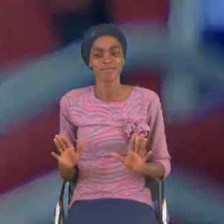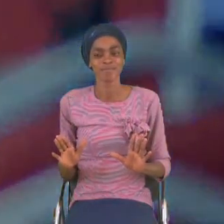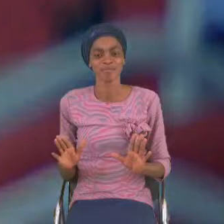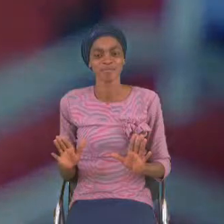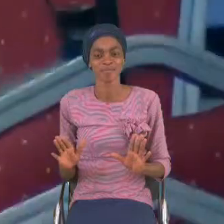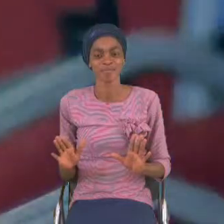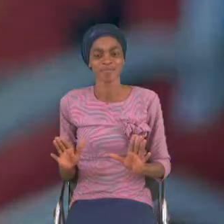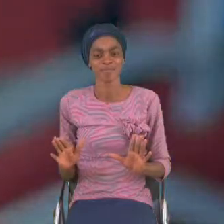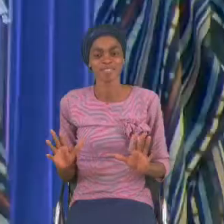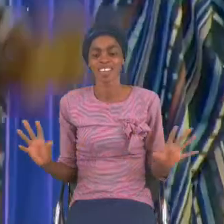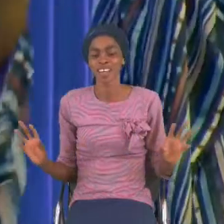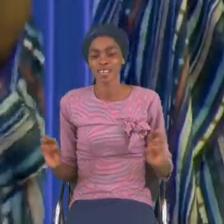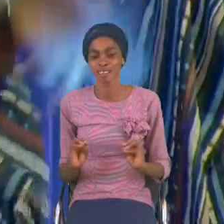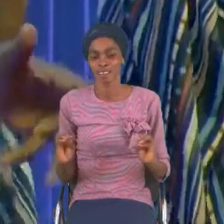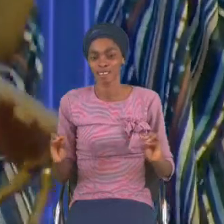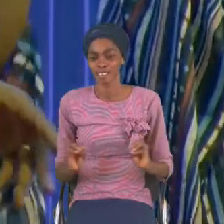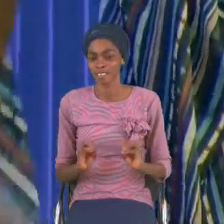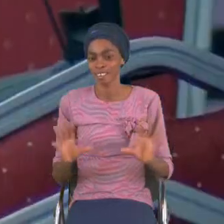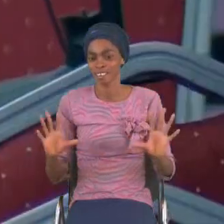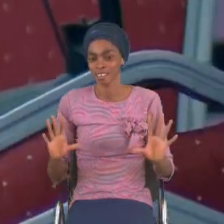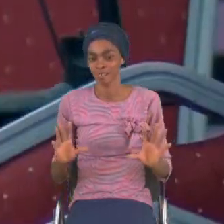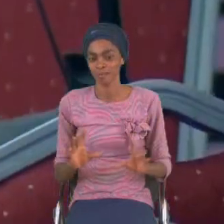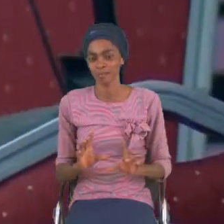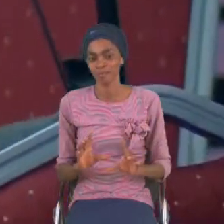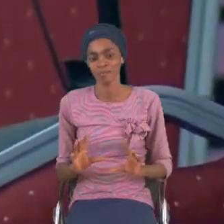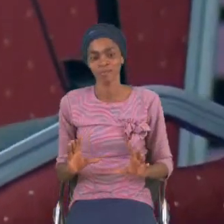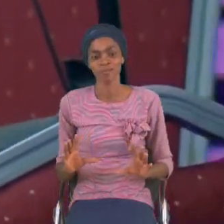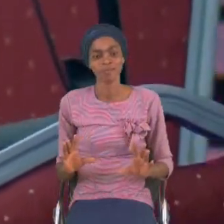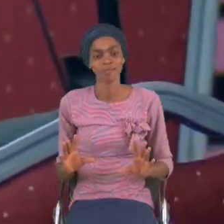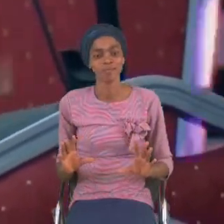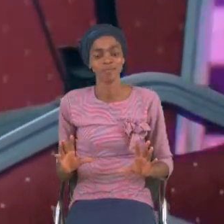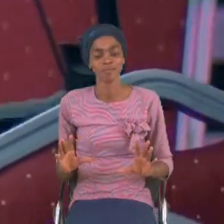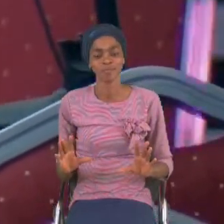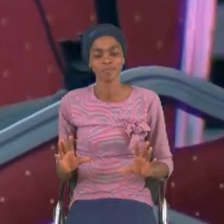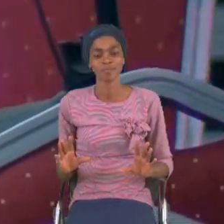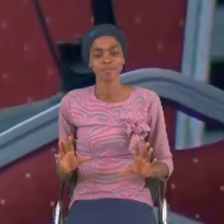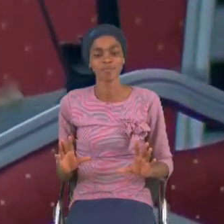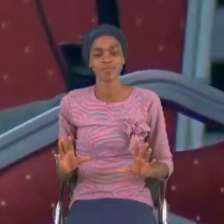I say nothing, nothing.